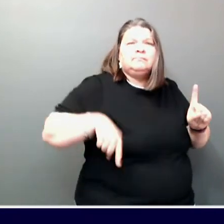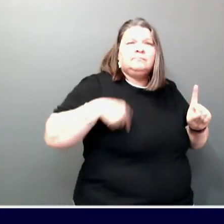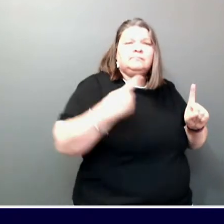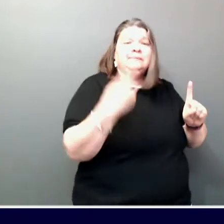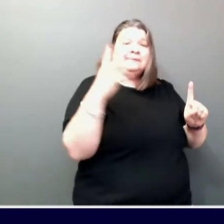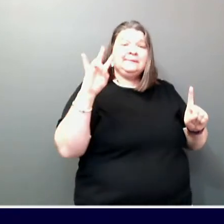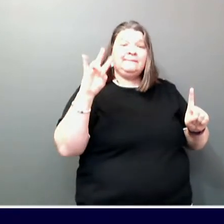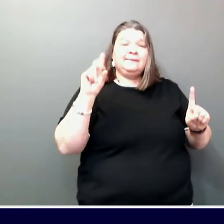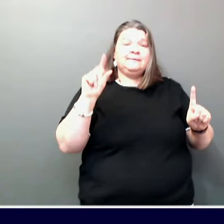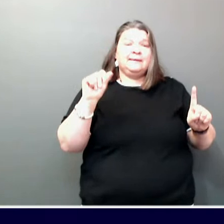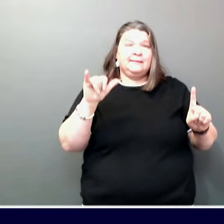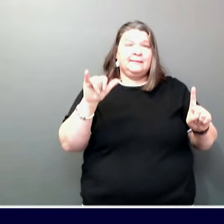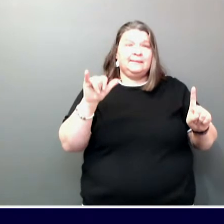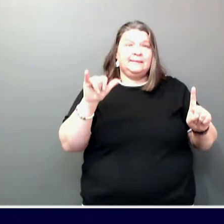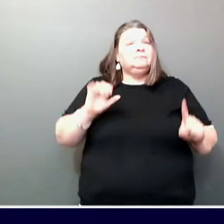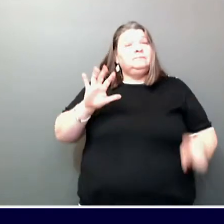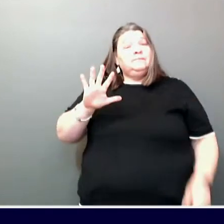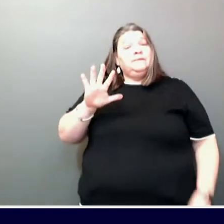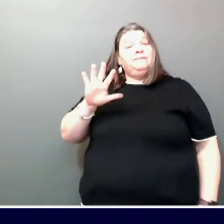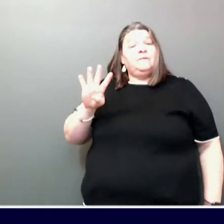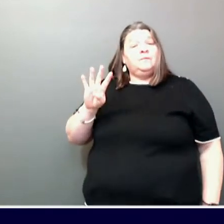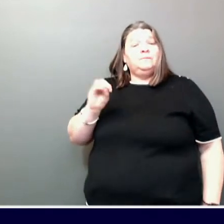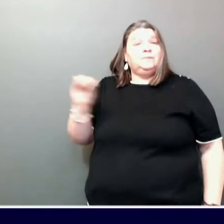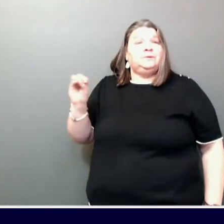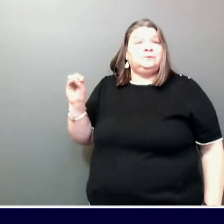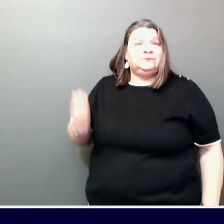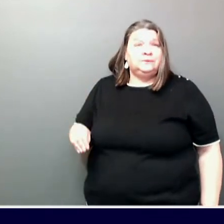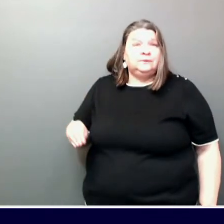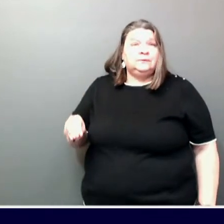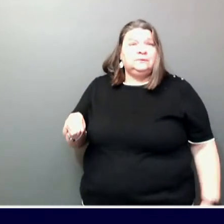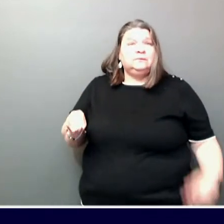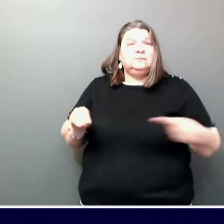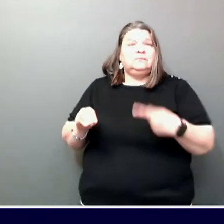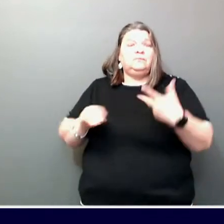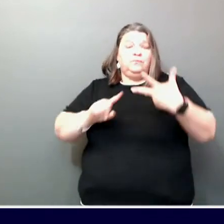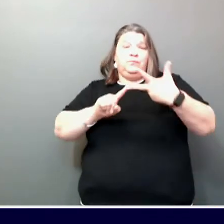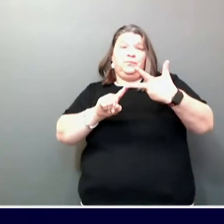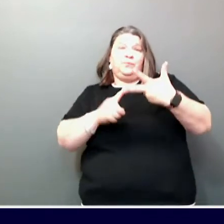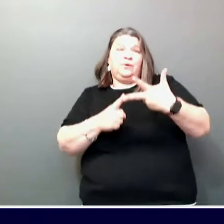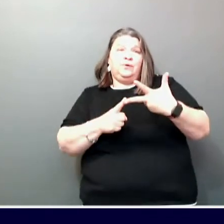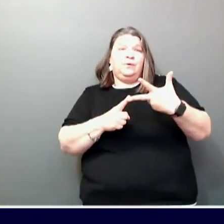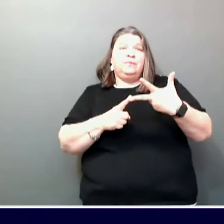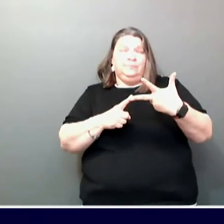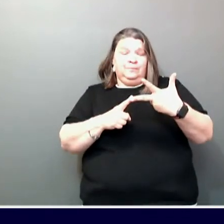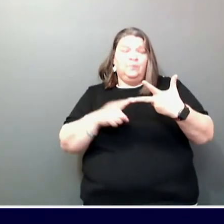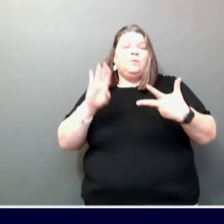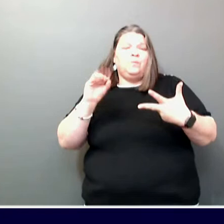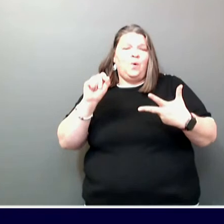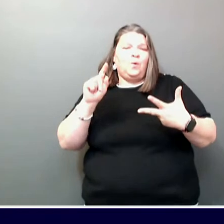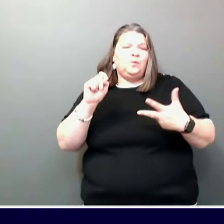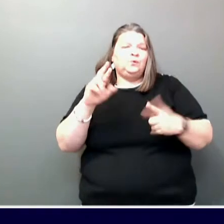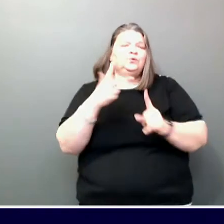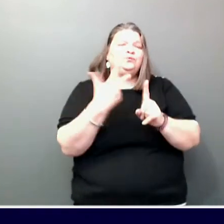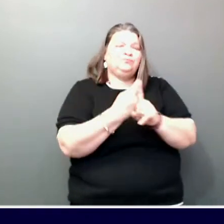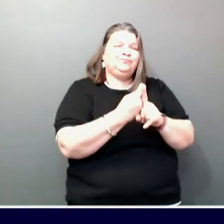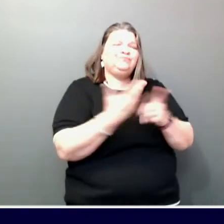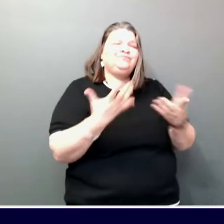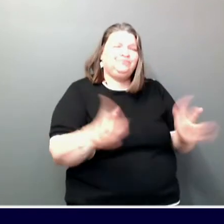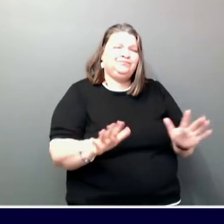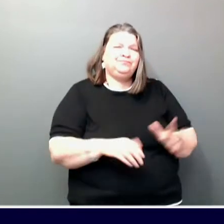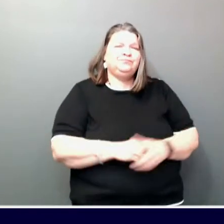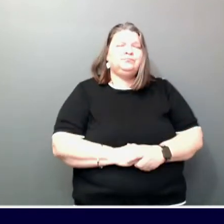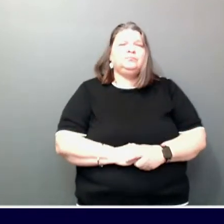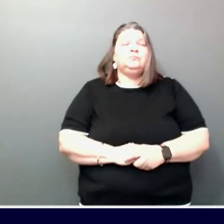54% of all the vaccines that we're administering are boosters. This significant effort has been paying off. Maine